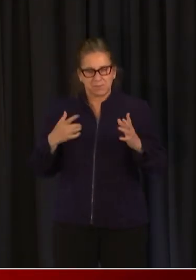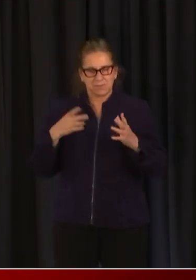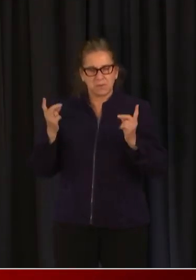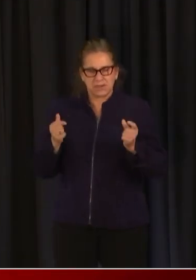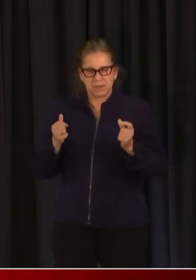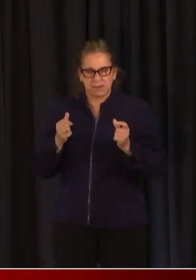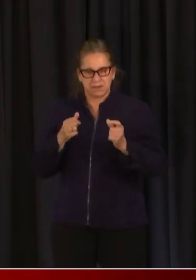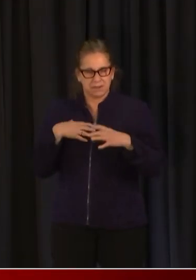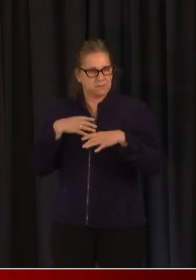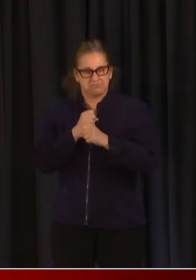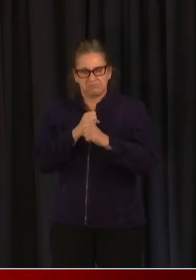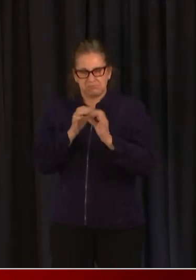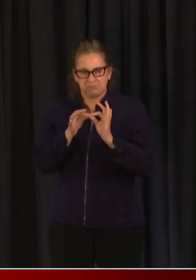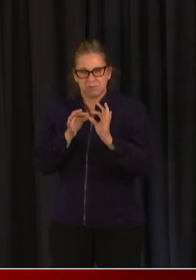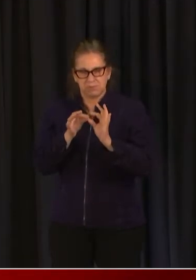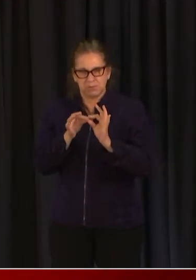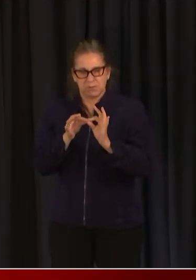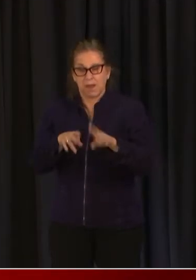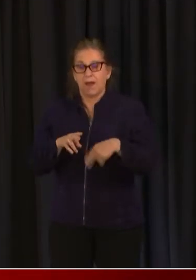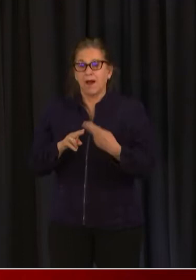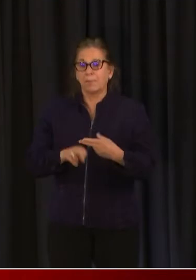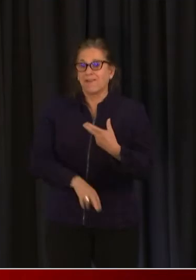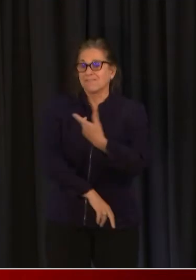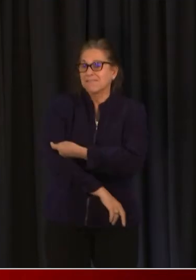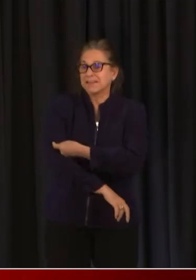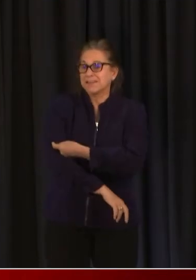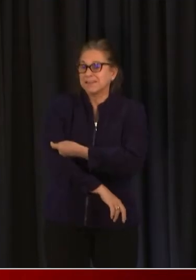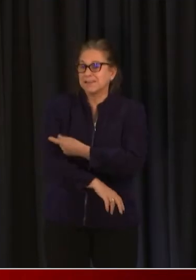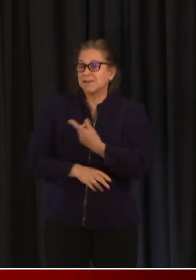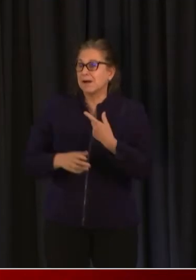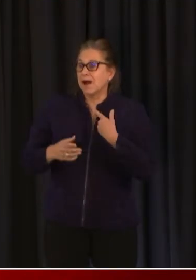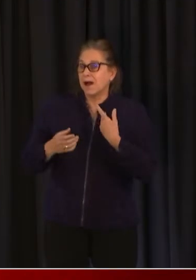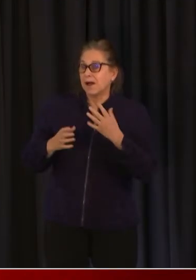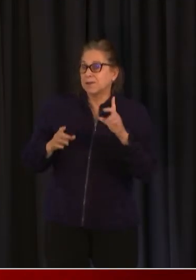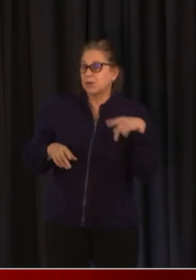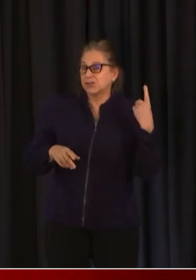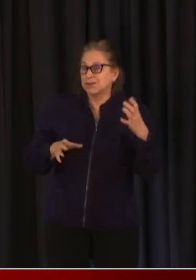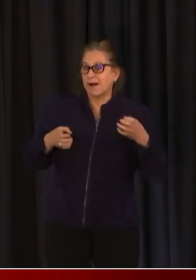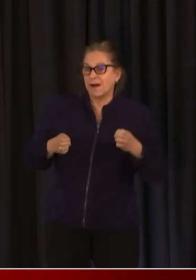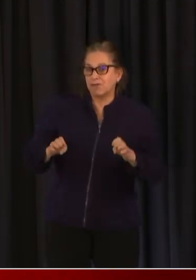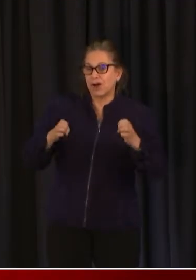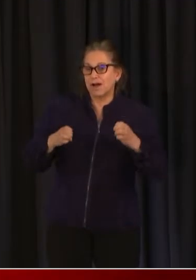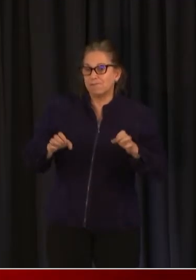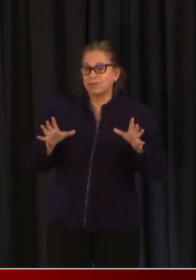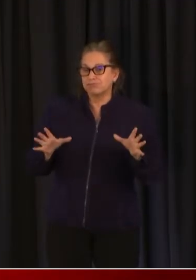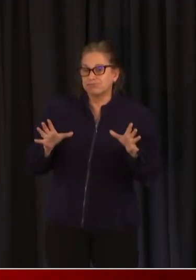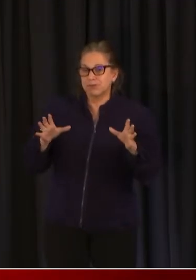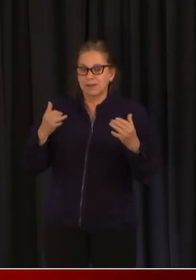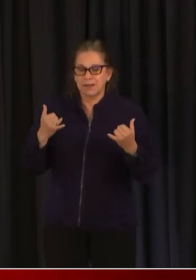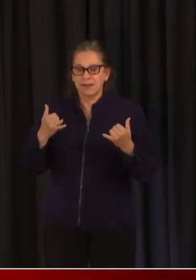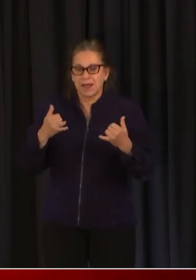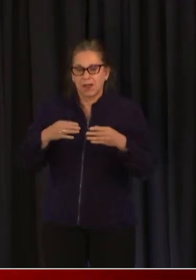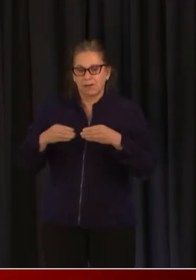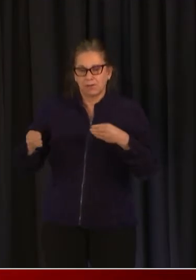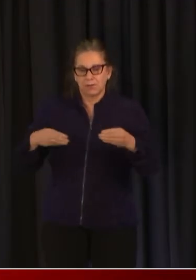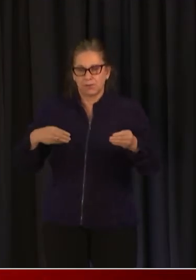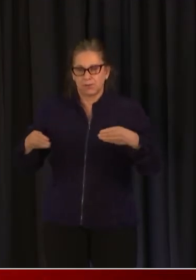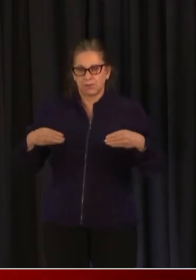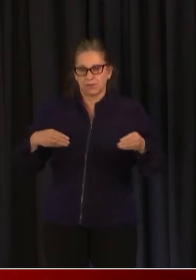update today about vaccination efforts in the district and loosening of phase